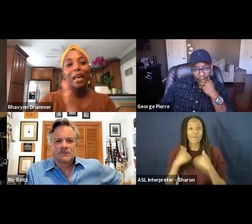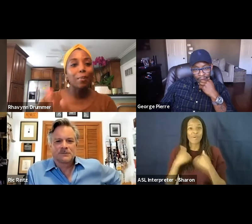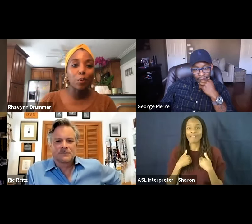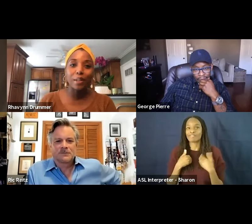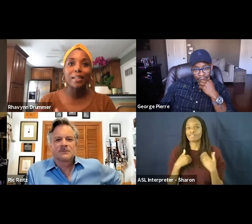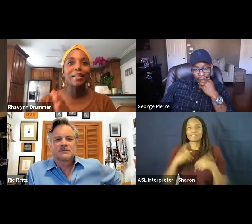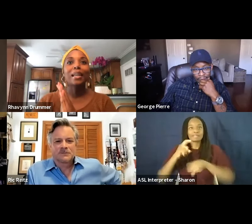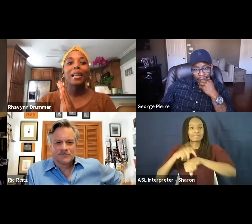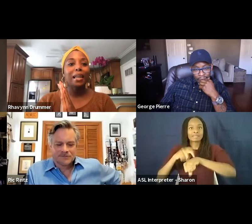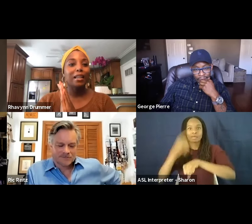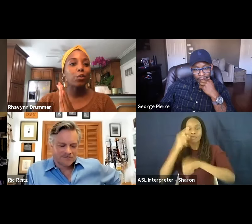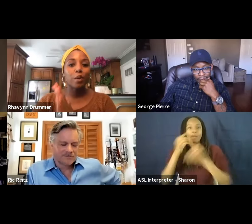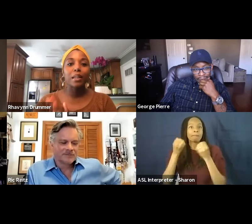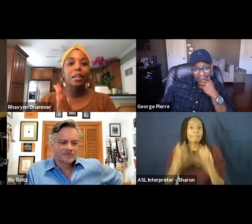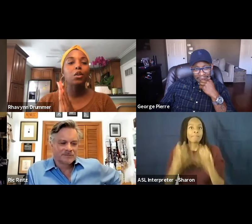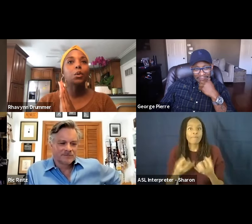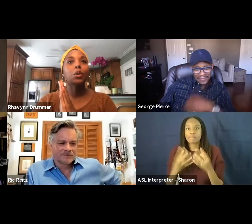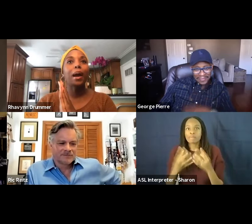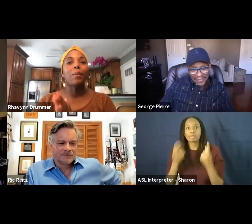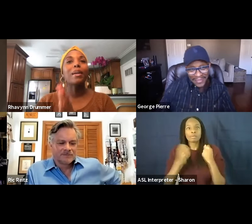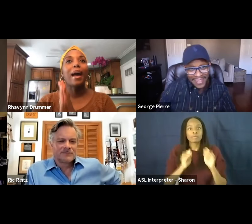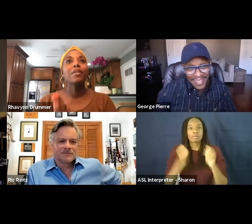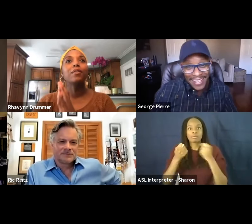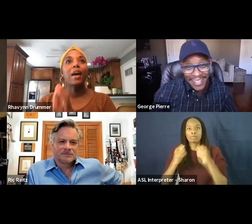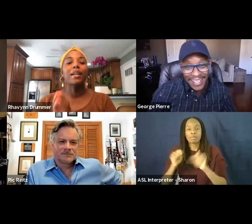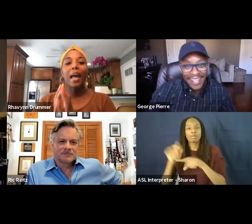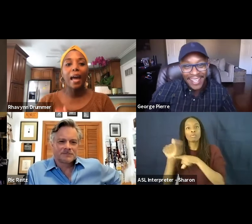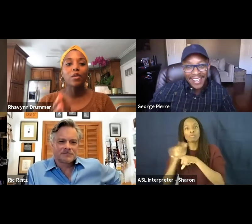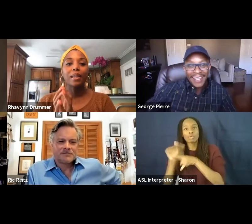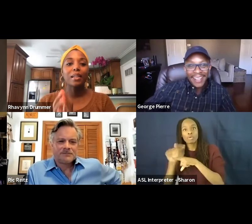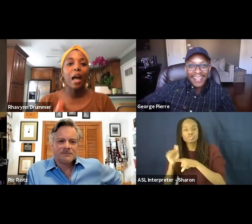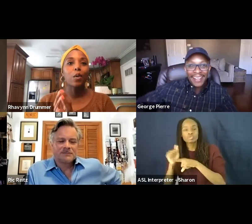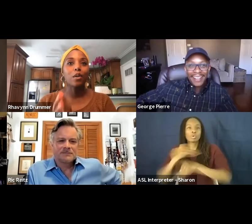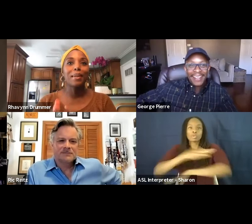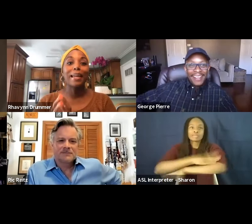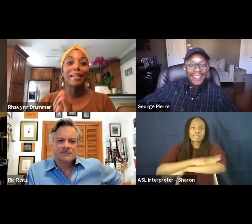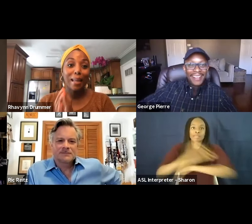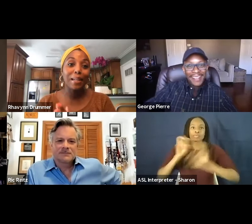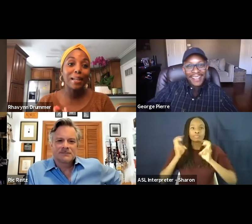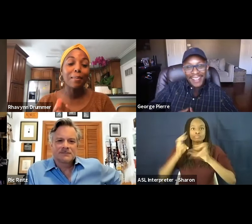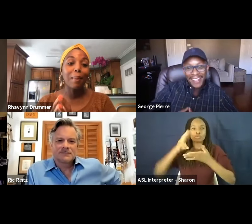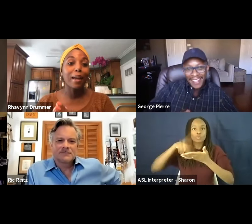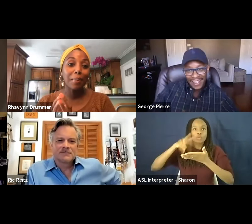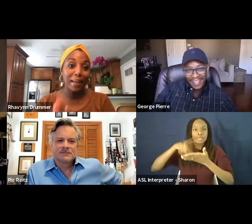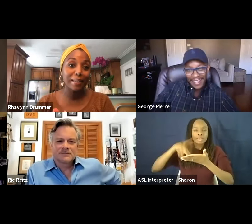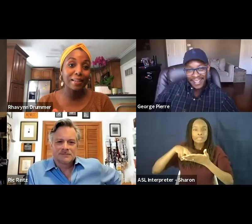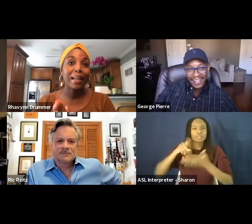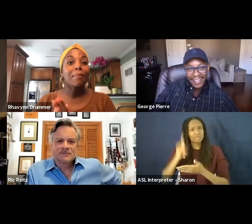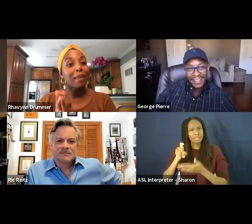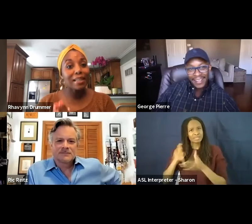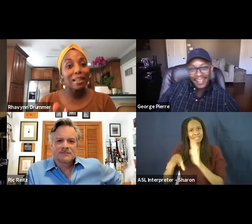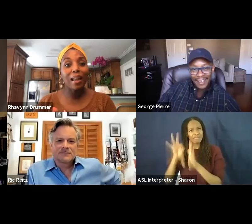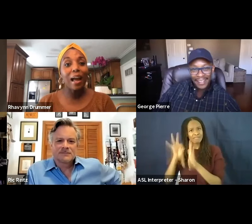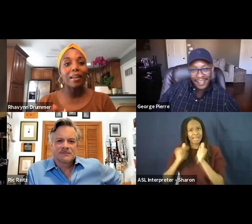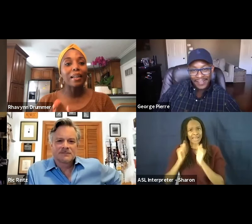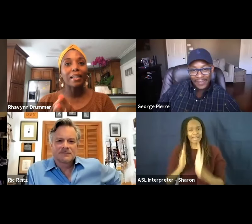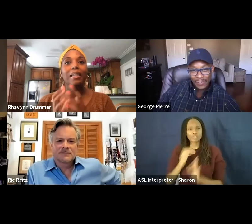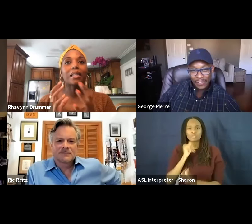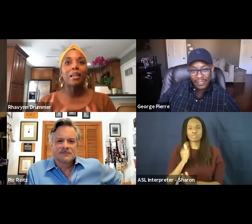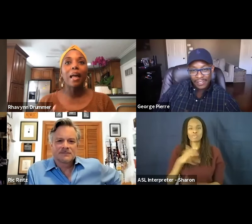of rehearsals, of table reads. It's really, we have to find an actor that's not going to be intimidated by our